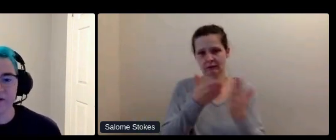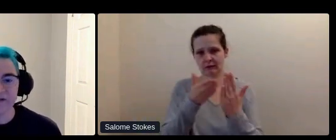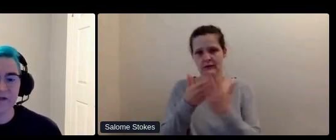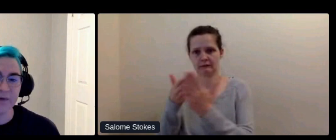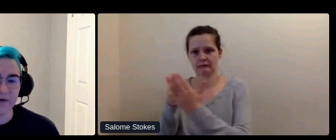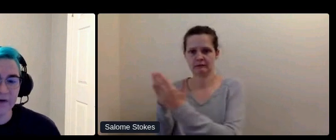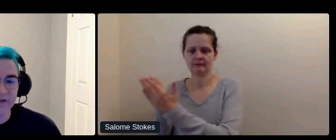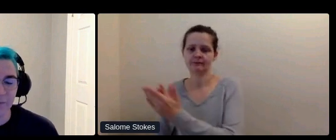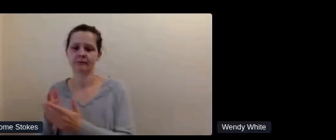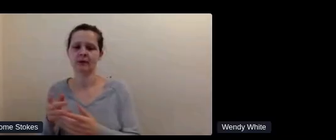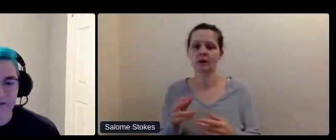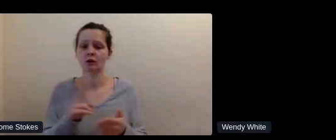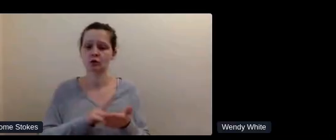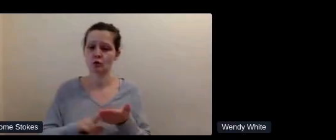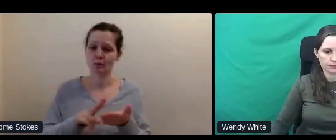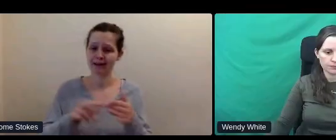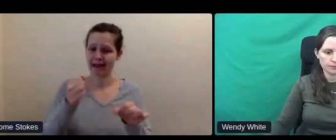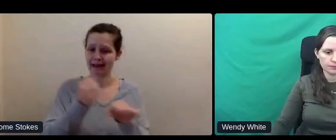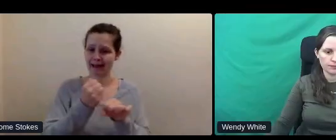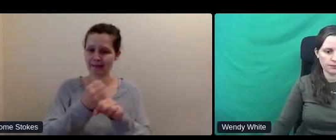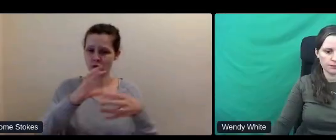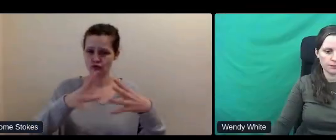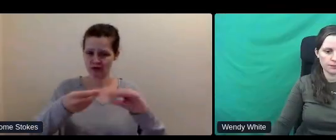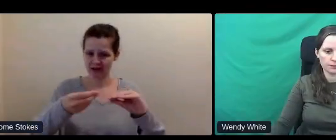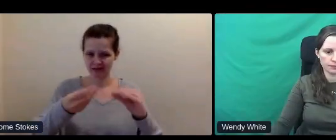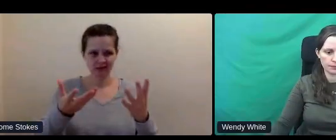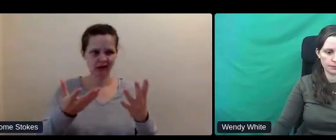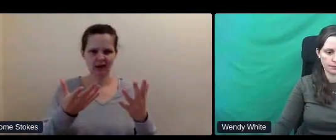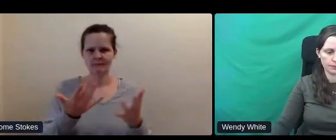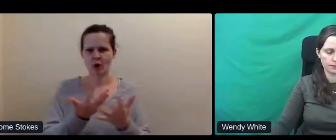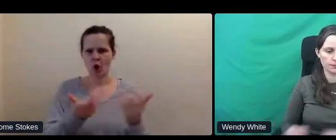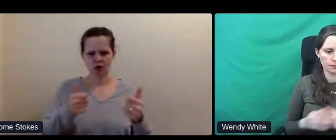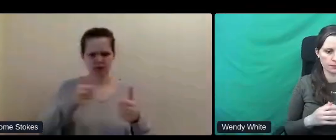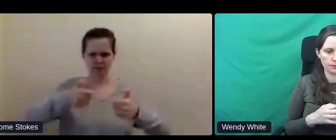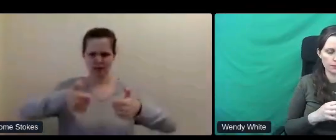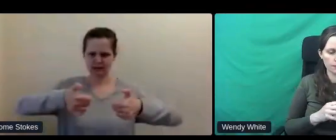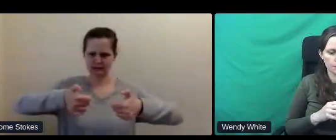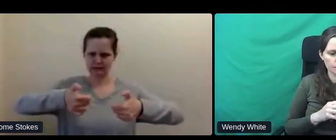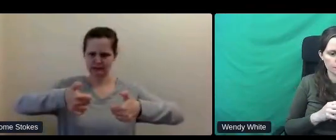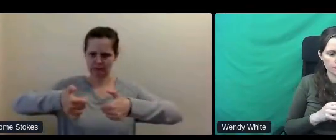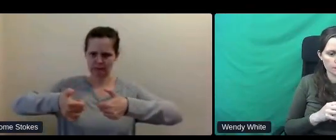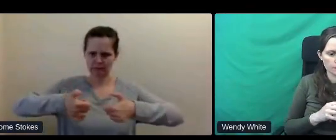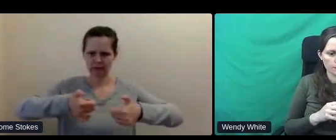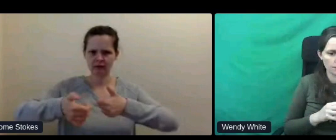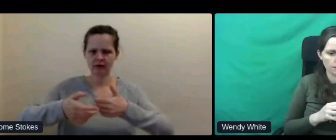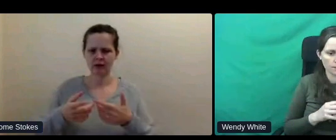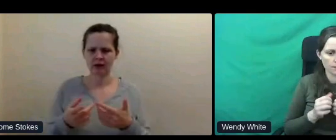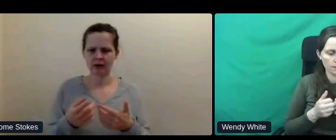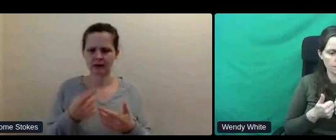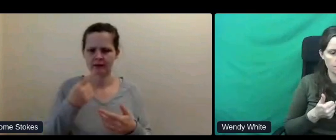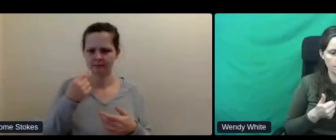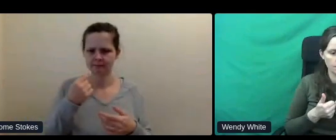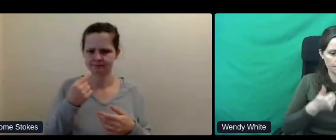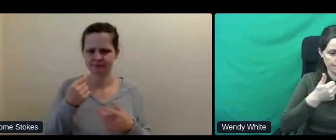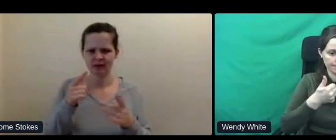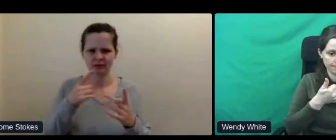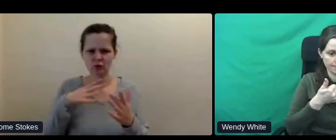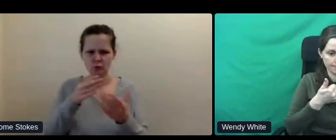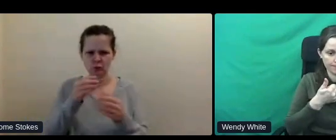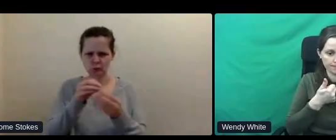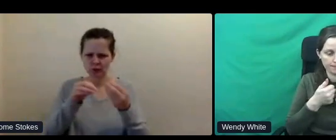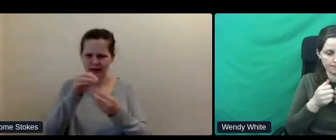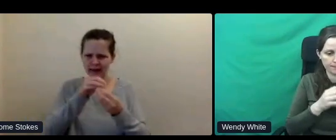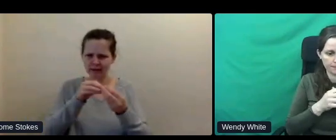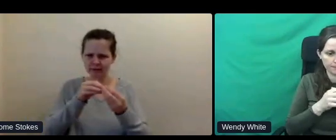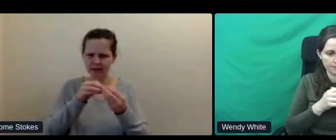of buttons that a player has to press. And what we needed to discover were what the key minimum interactions of players must actually